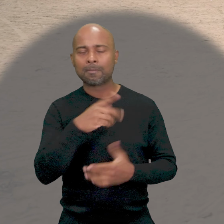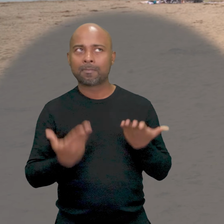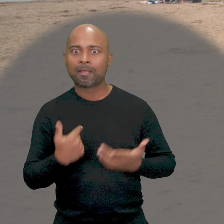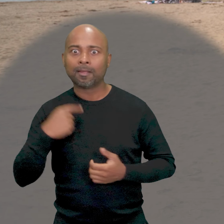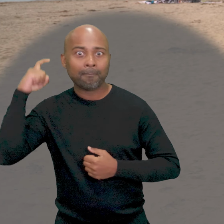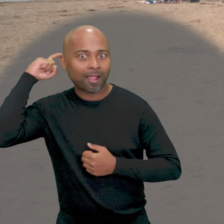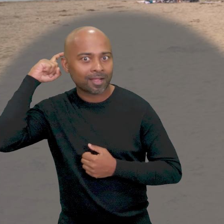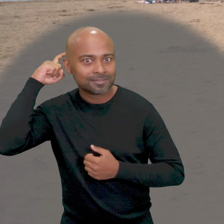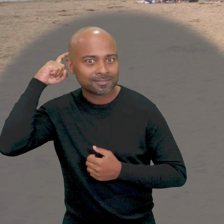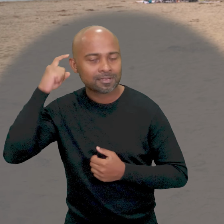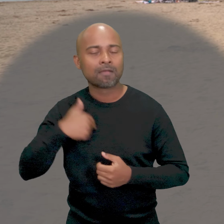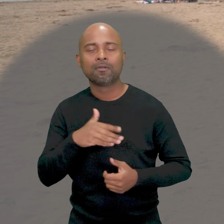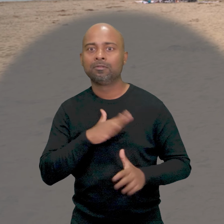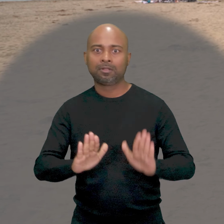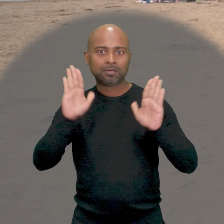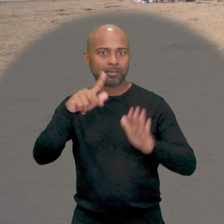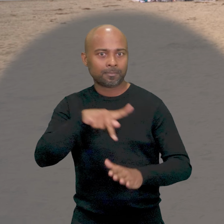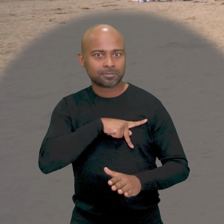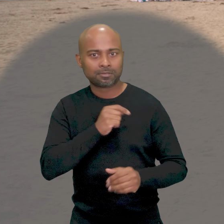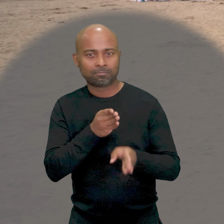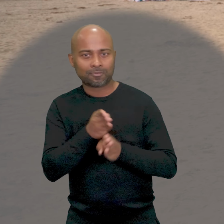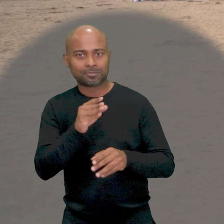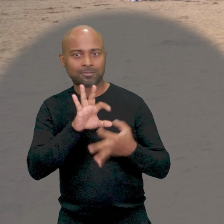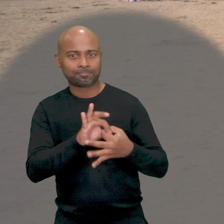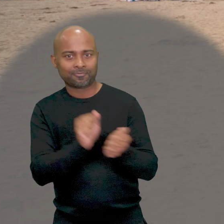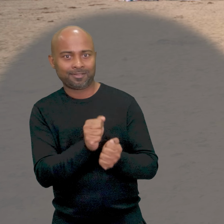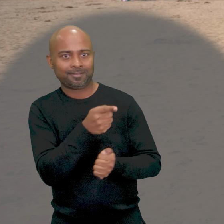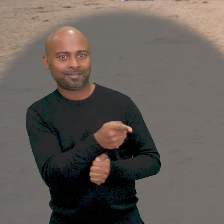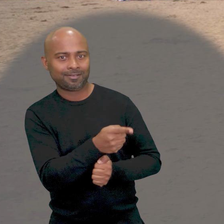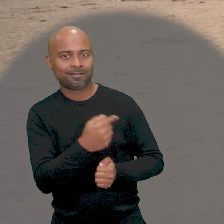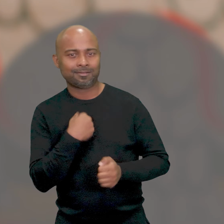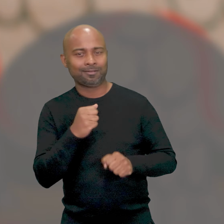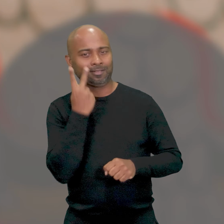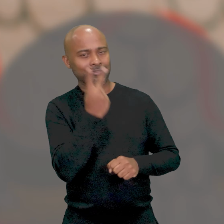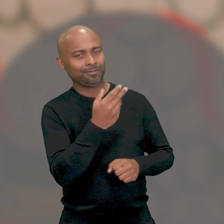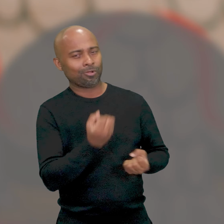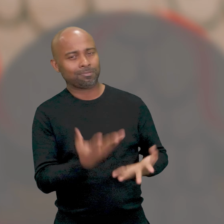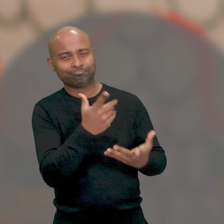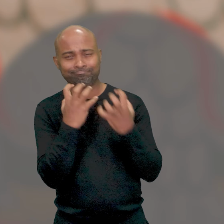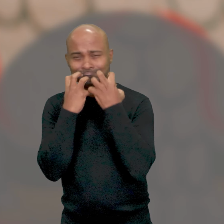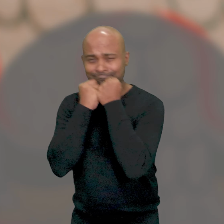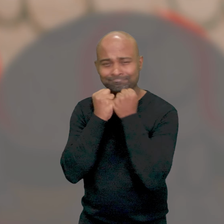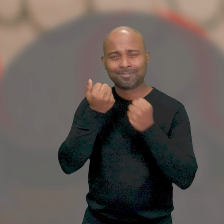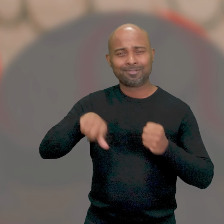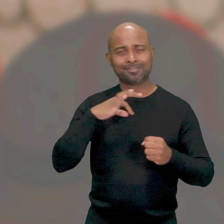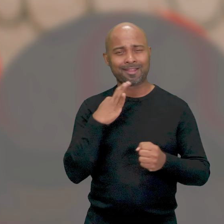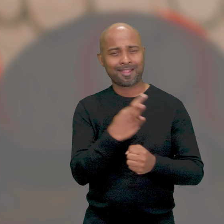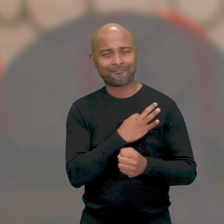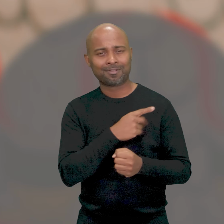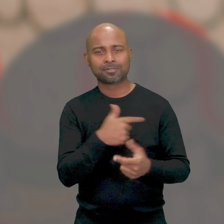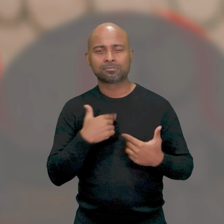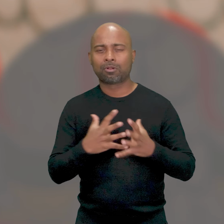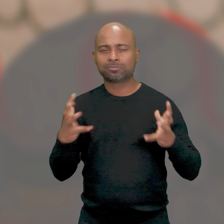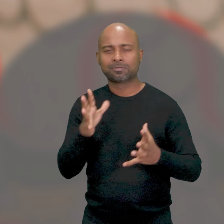her, so maybe I'm biased. I have a great personal and professional relationship with her, and I see just how much she cares about the staff. She has a